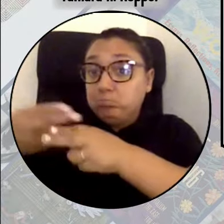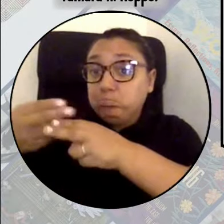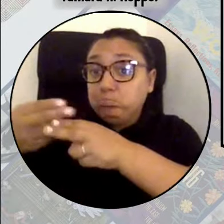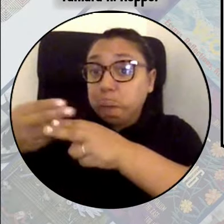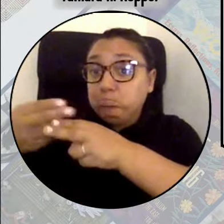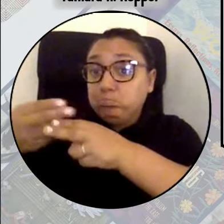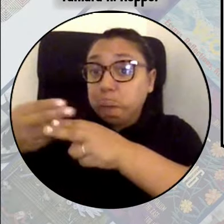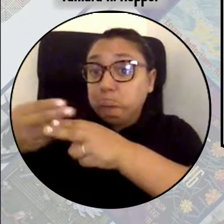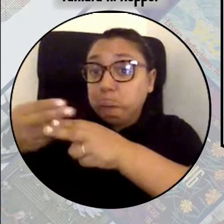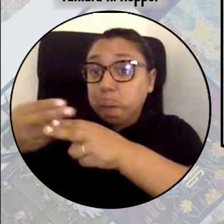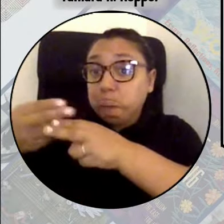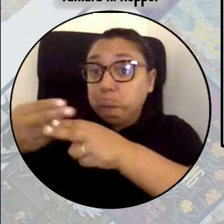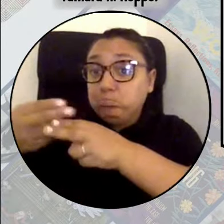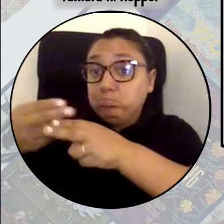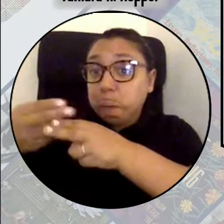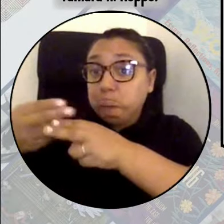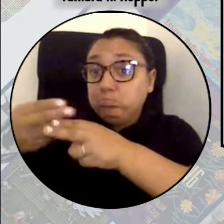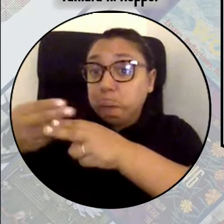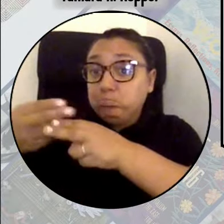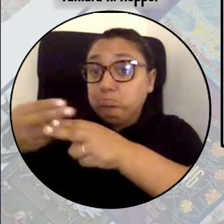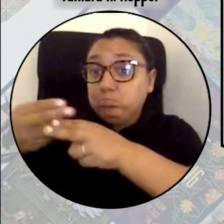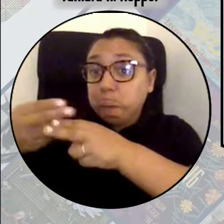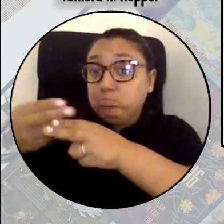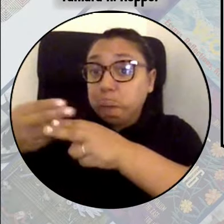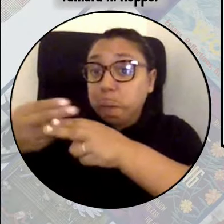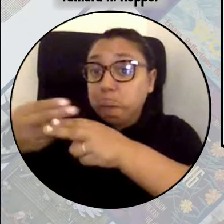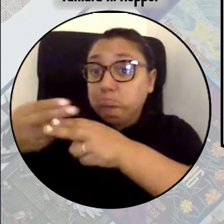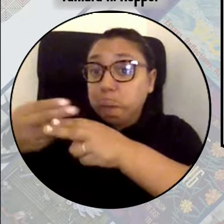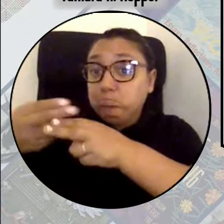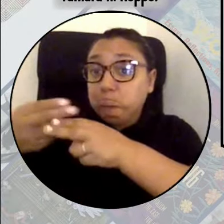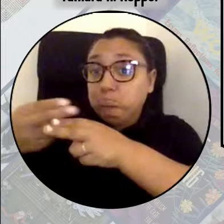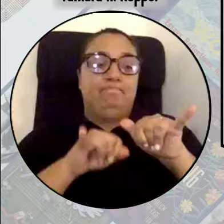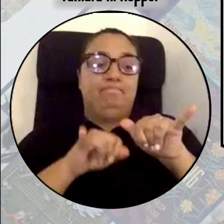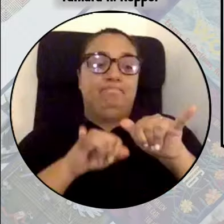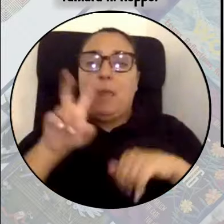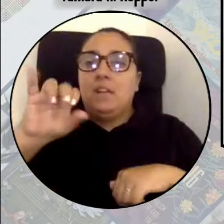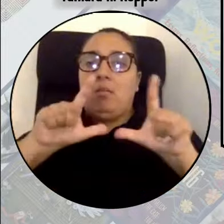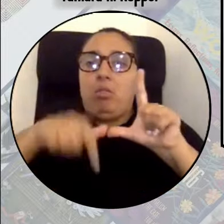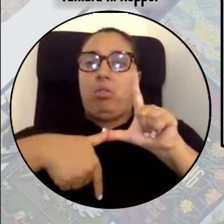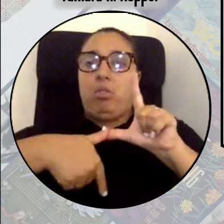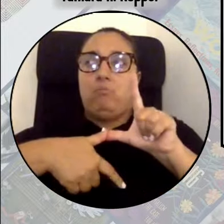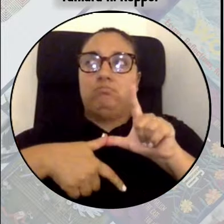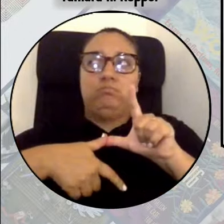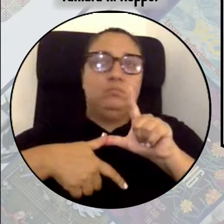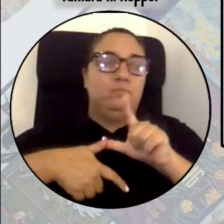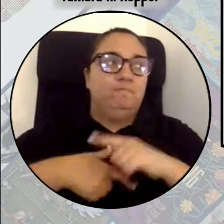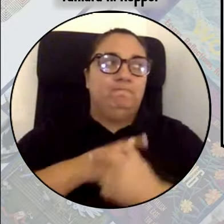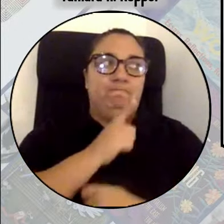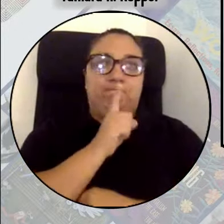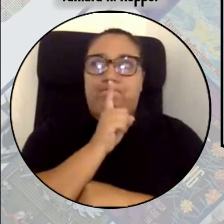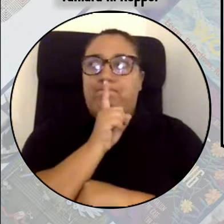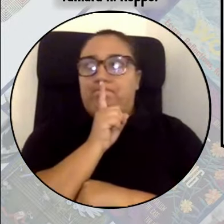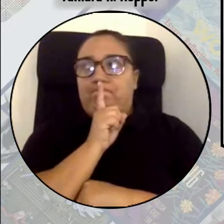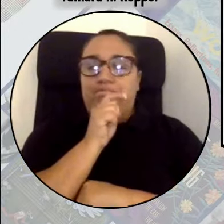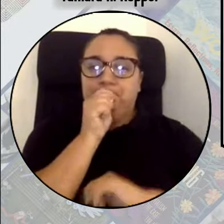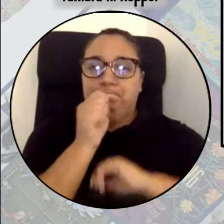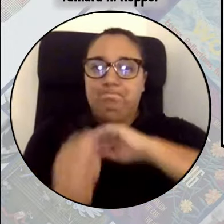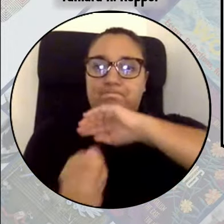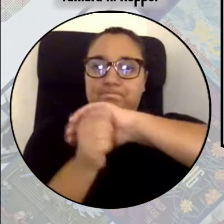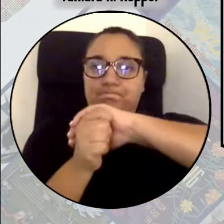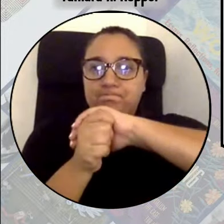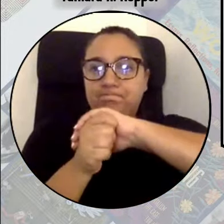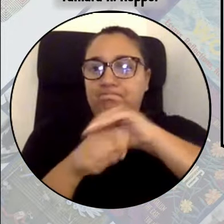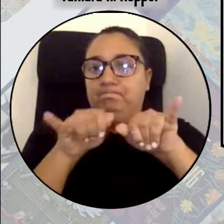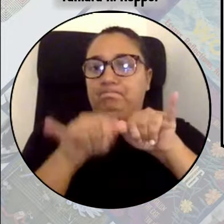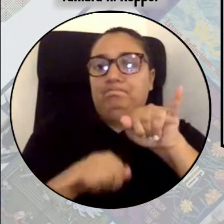temporary way, whether it's a student or, you know, as a worker, right, or as a tourist or a